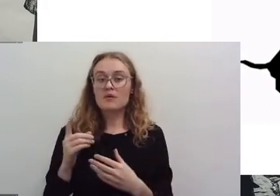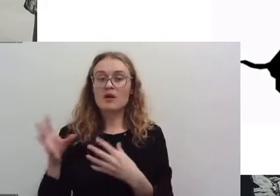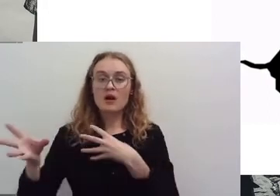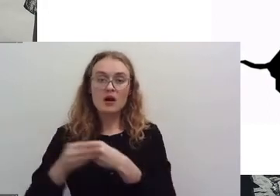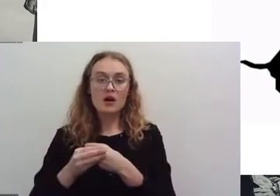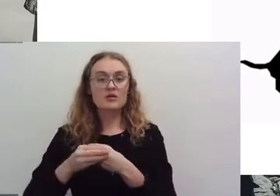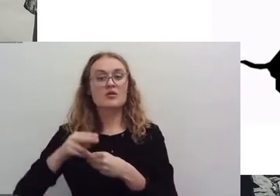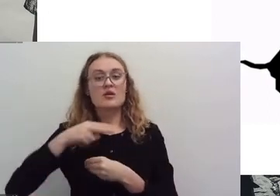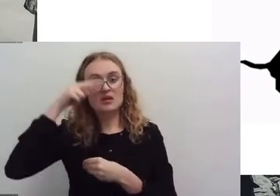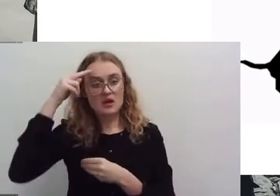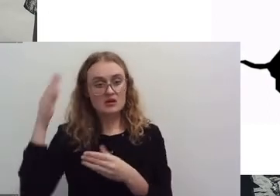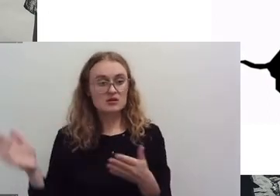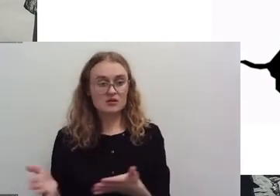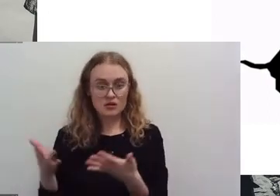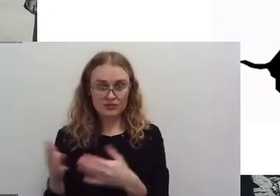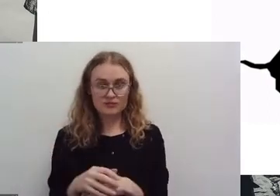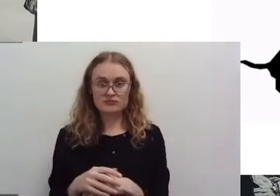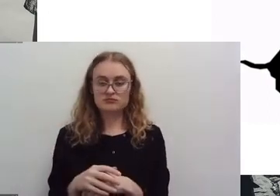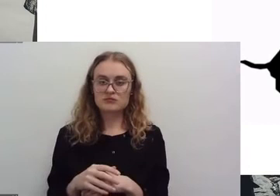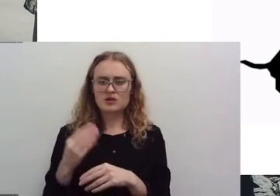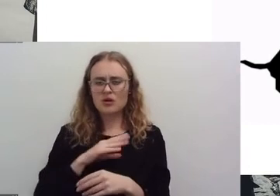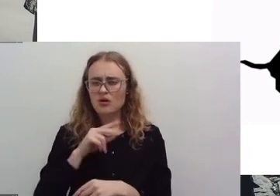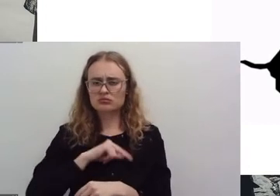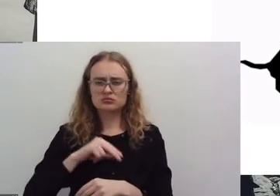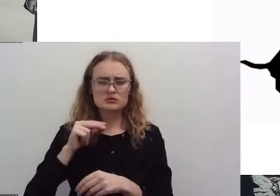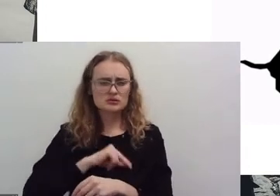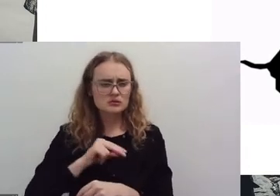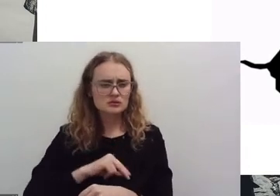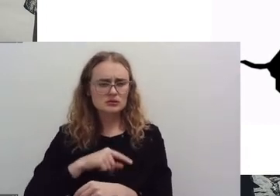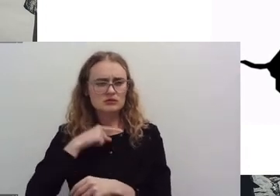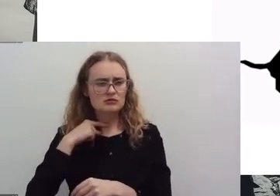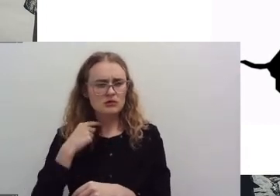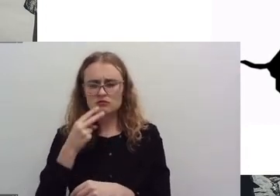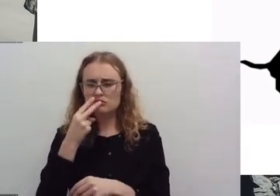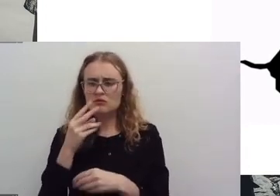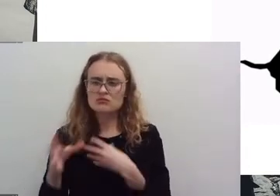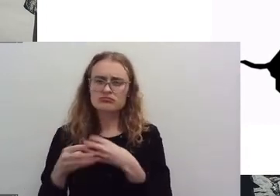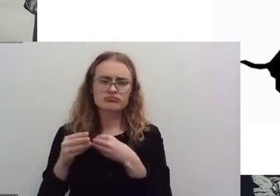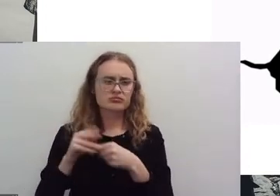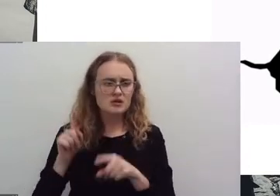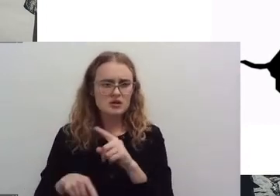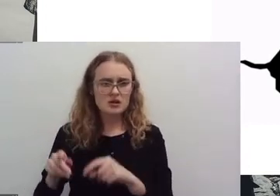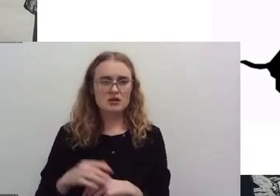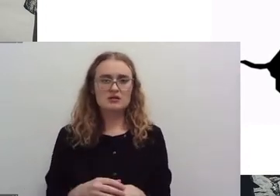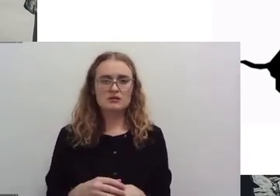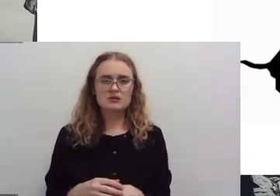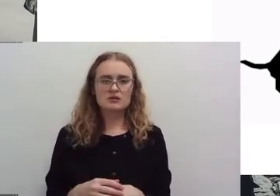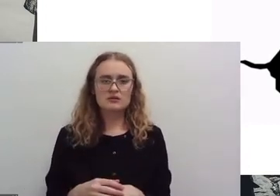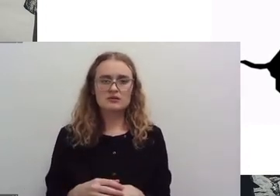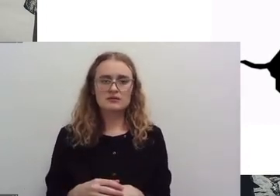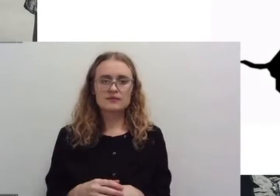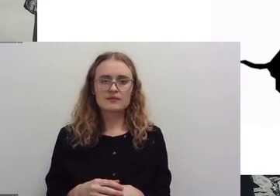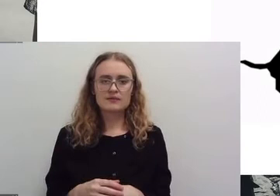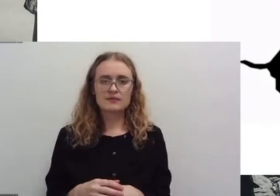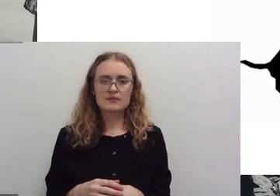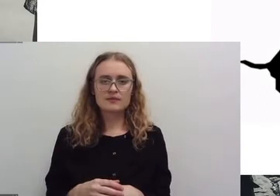When I was put in psychiatric care, the area I lived in didn't have one for children, so I ended up in a place for the adults. It was not a